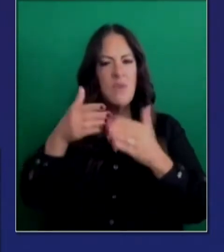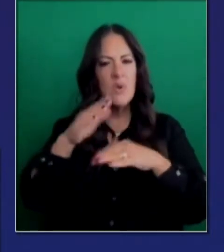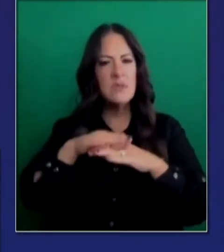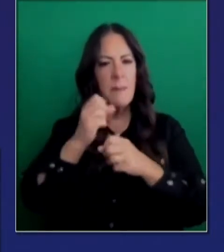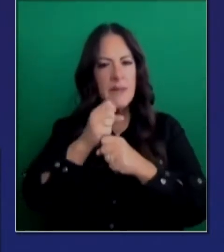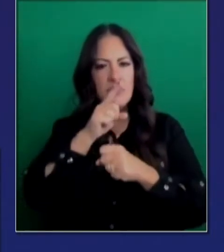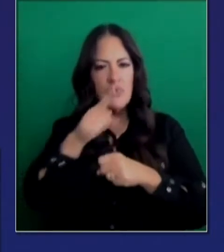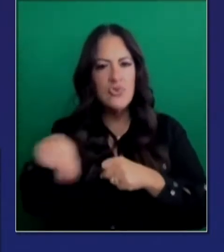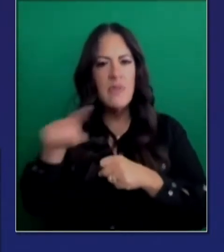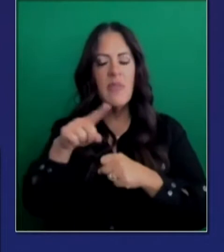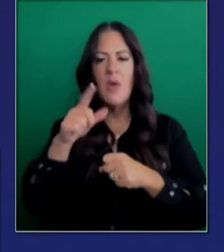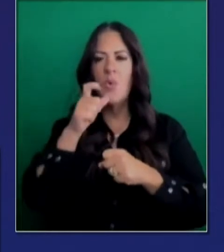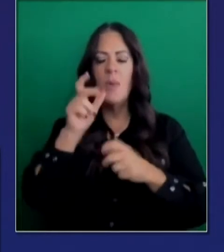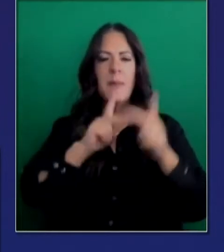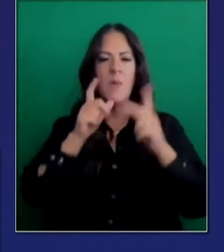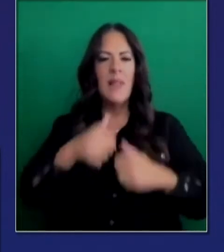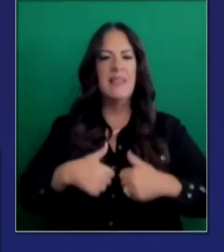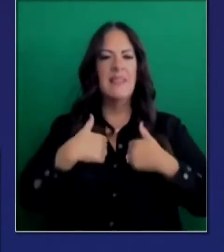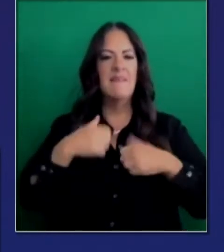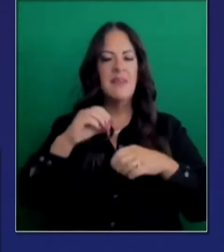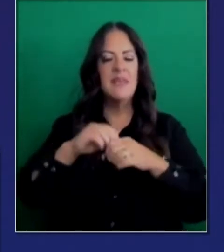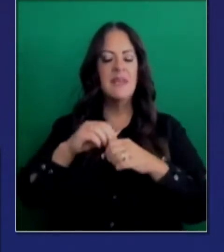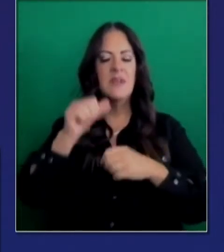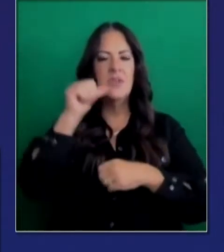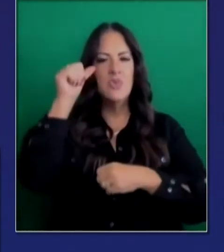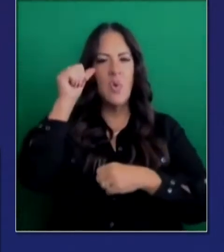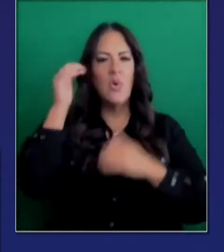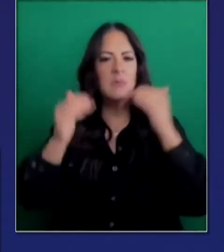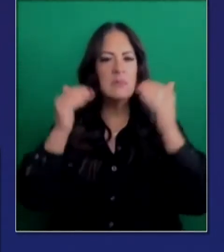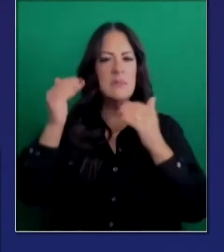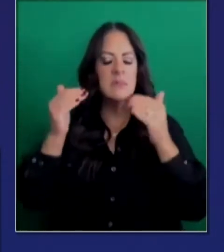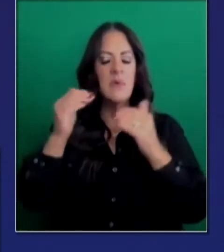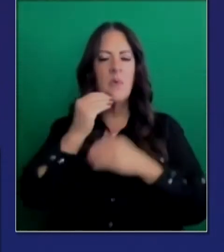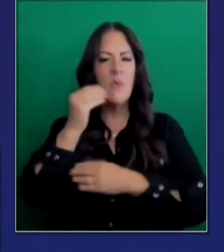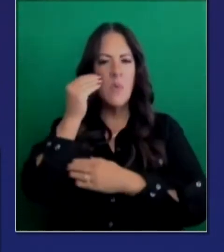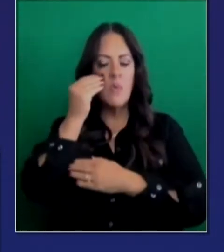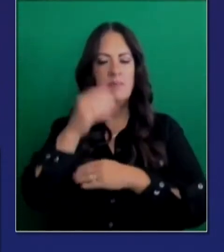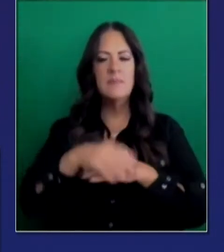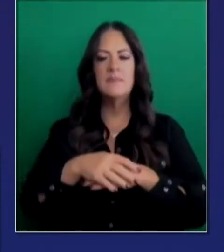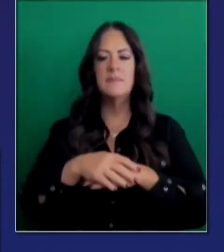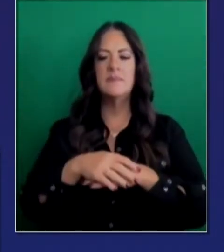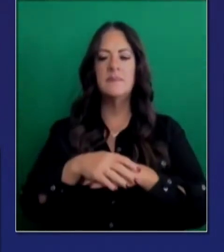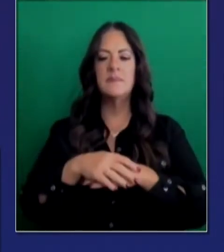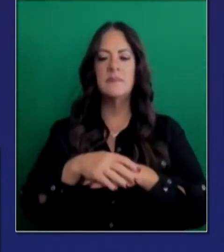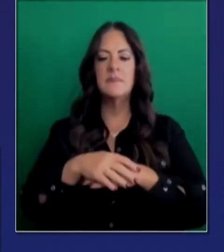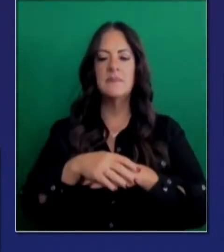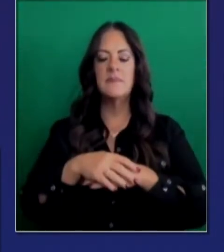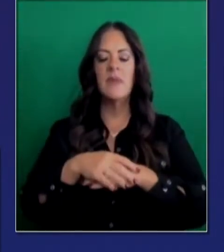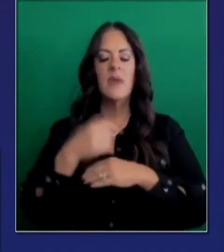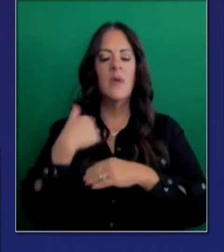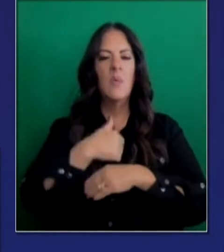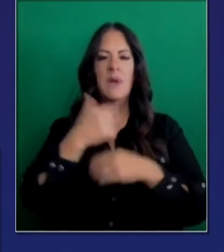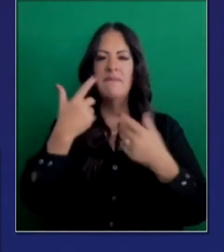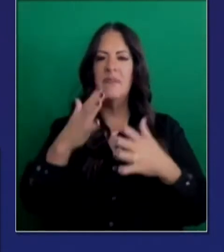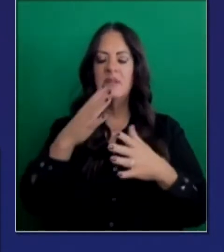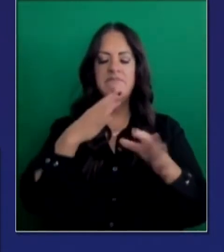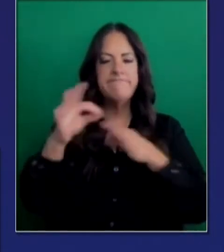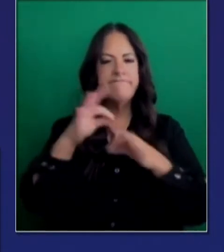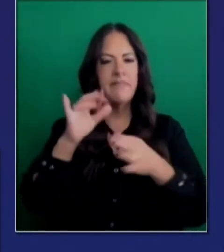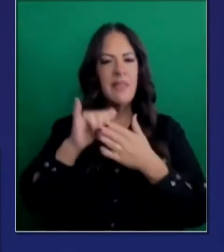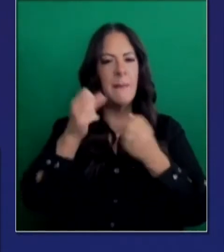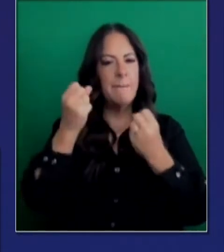assisted care facilities. But we now have created, and we've talked about this last week on multiple occasions, I'll repeat today,